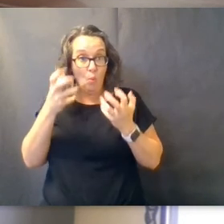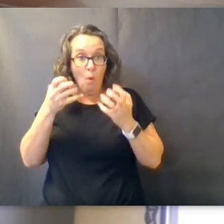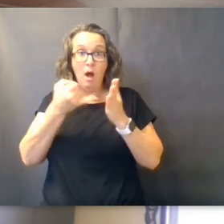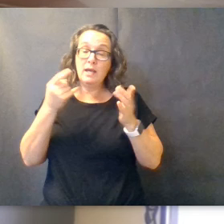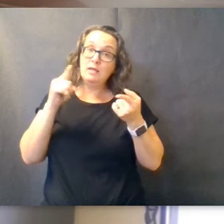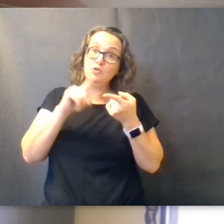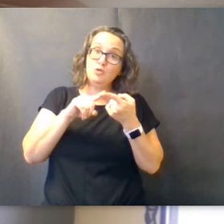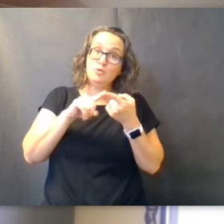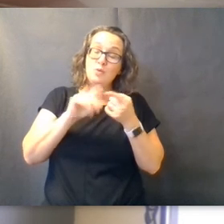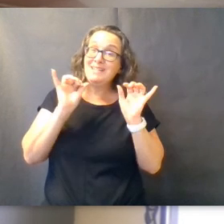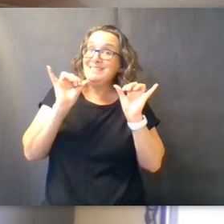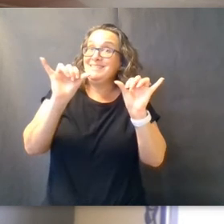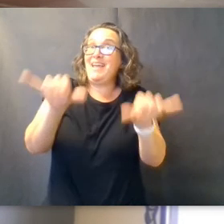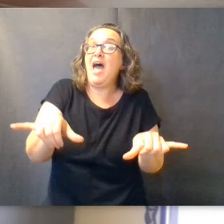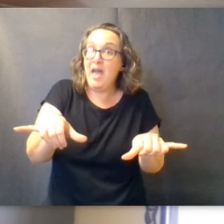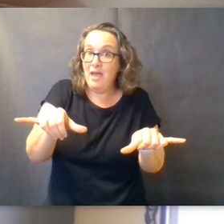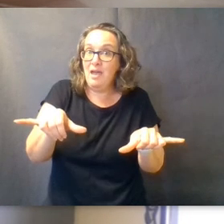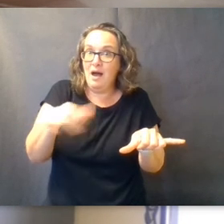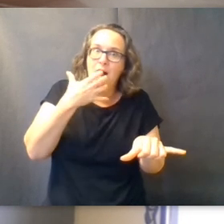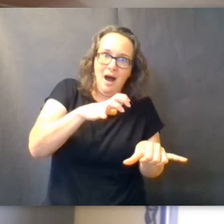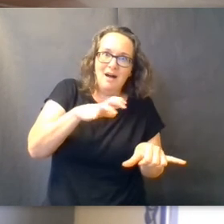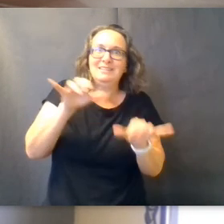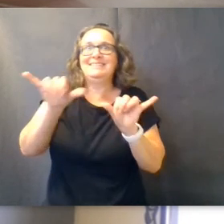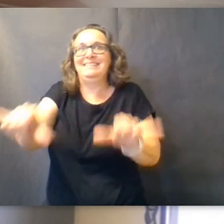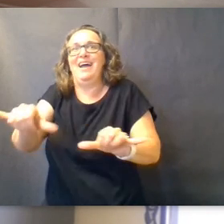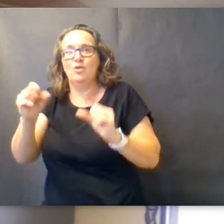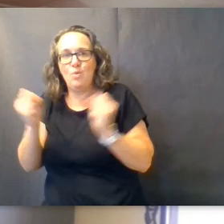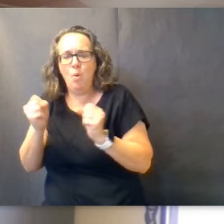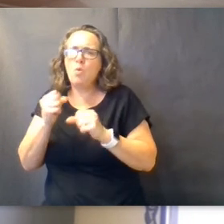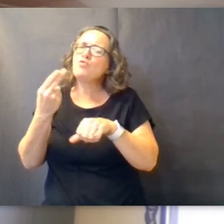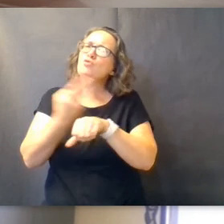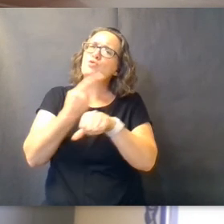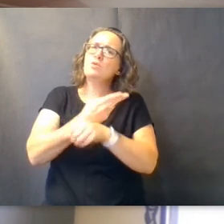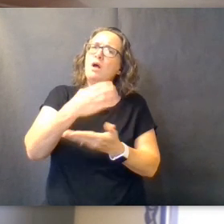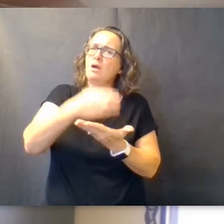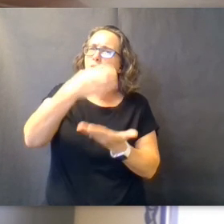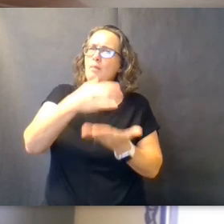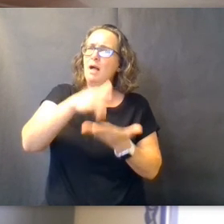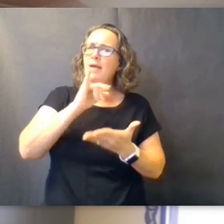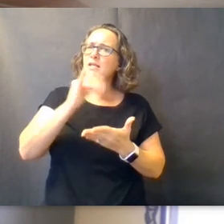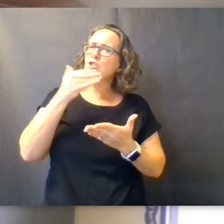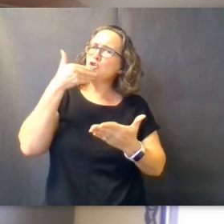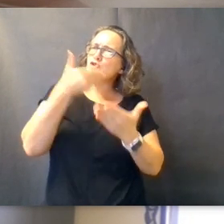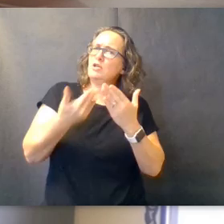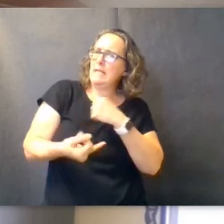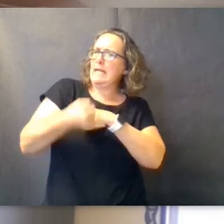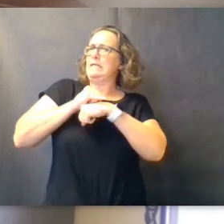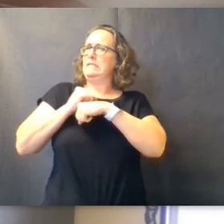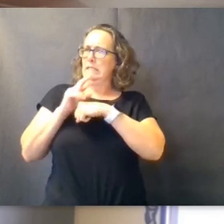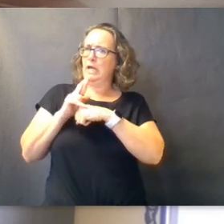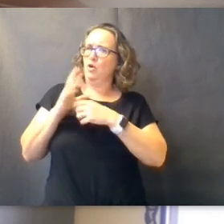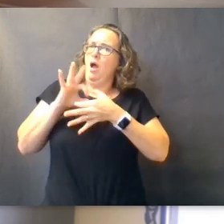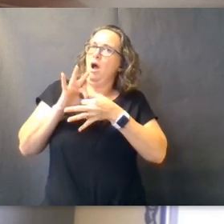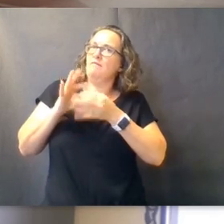to stay that way, you want to use a cup that is a good insulator of heat.